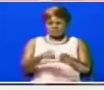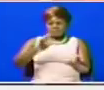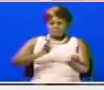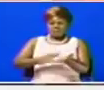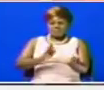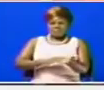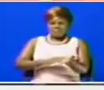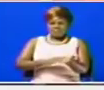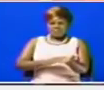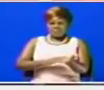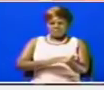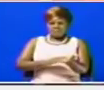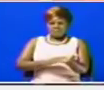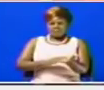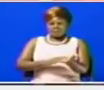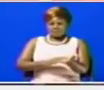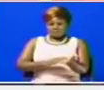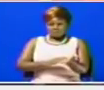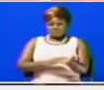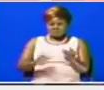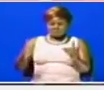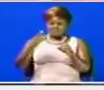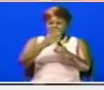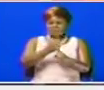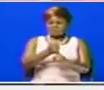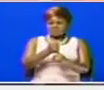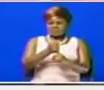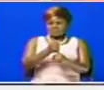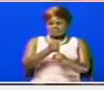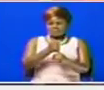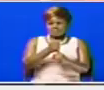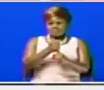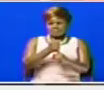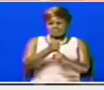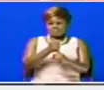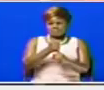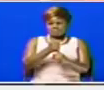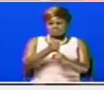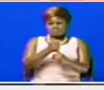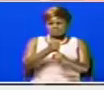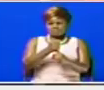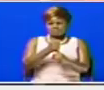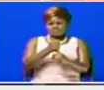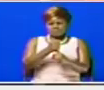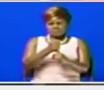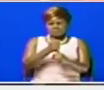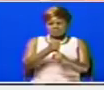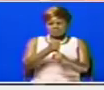path towards and for the achievement of the promised aspirations,